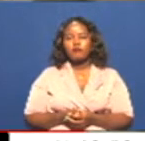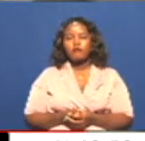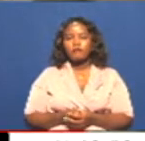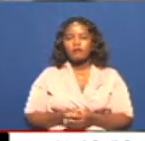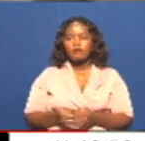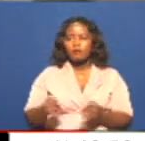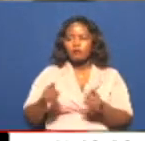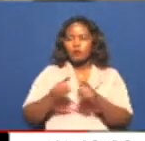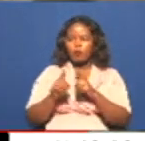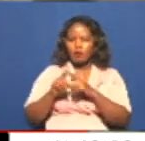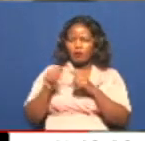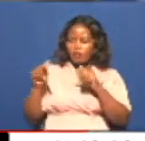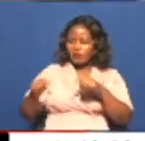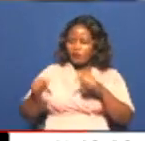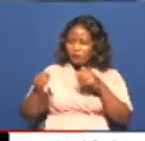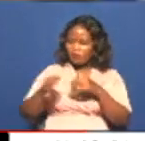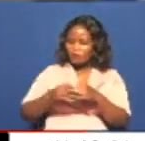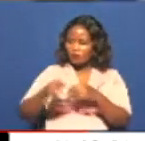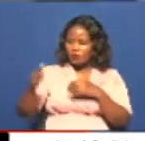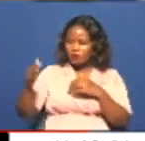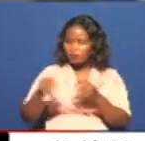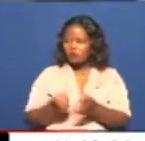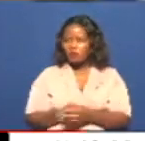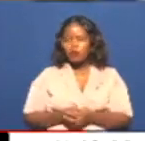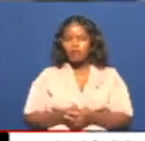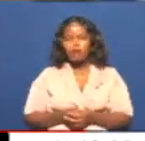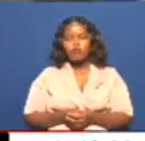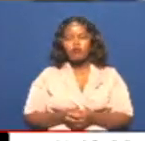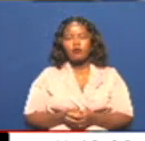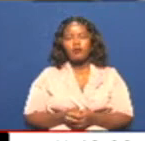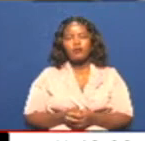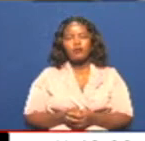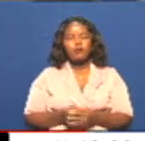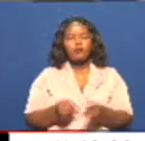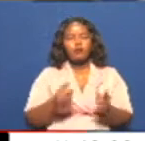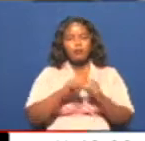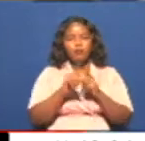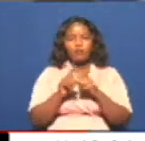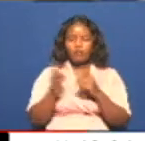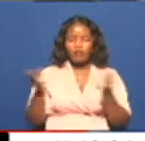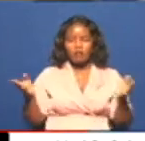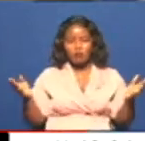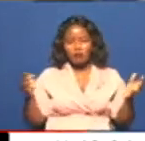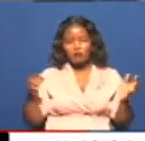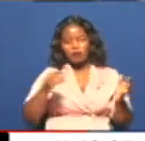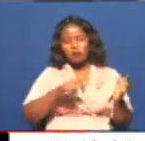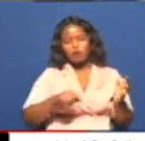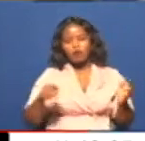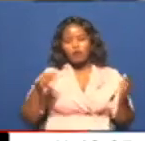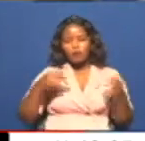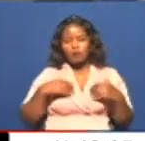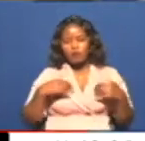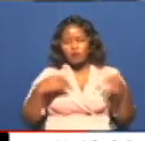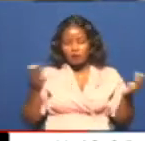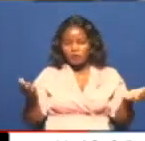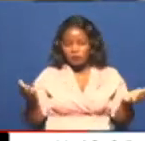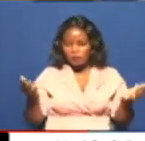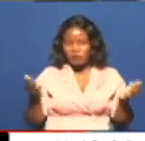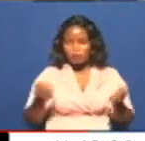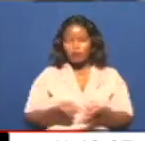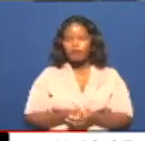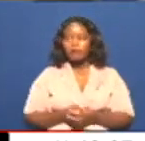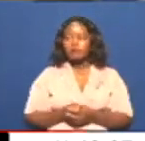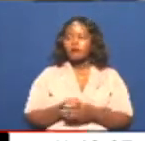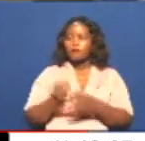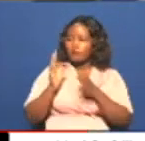the bipolarism of our politics, and especially when it takes the duality in terms of, you know, you